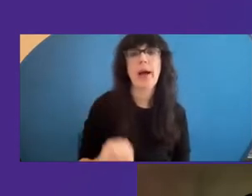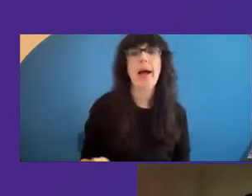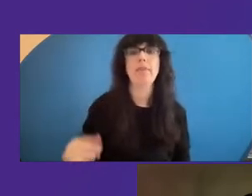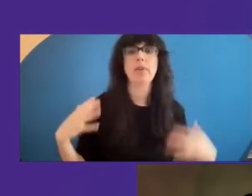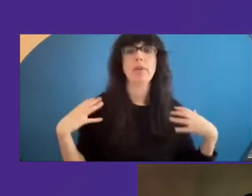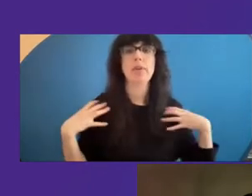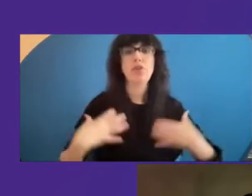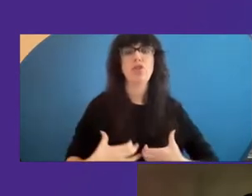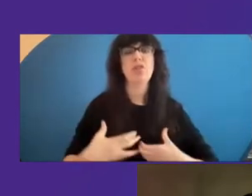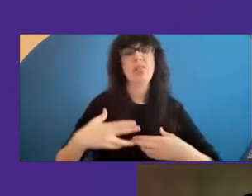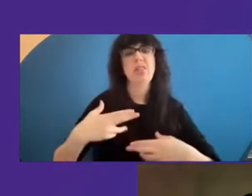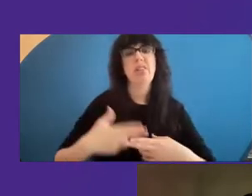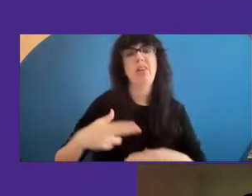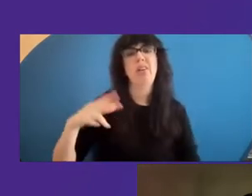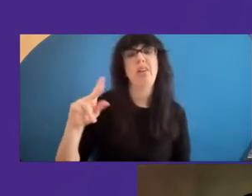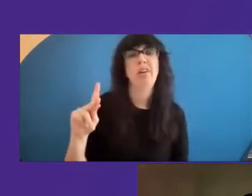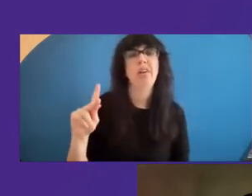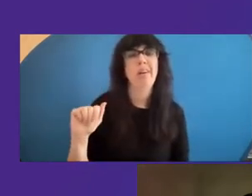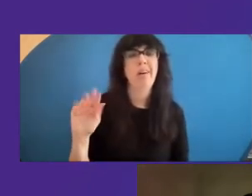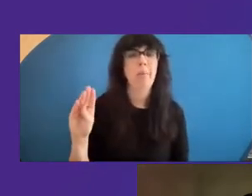a kaba on.